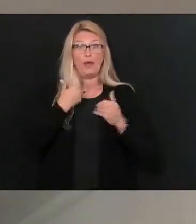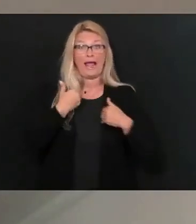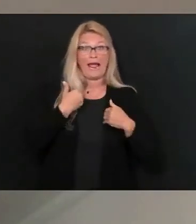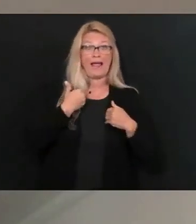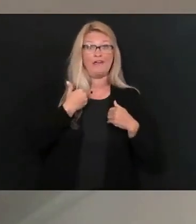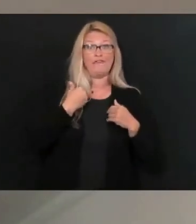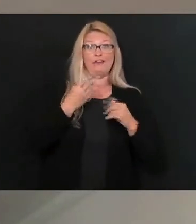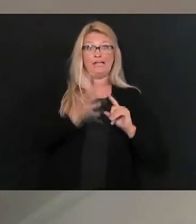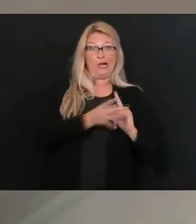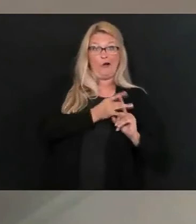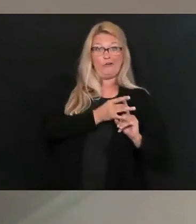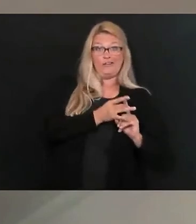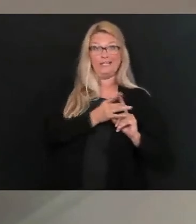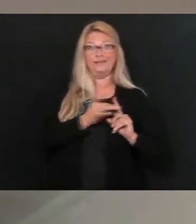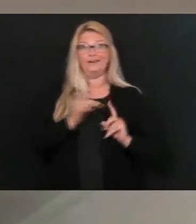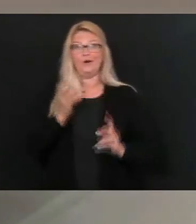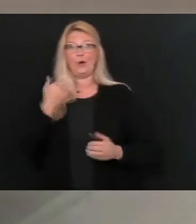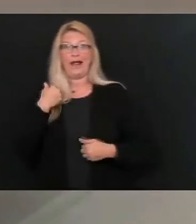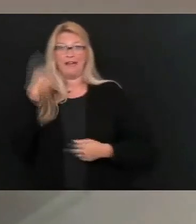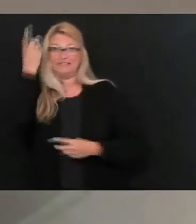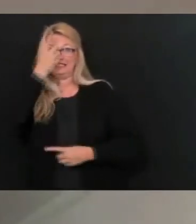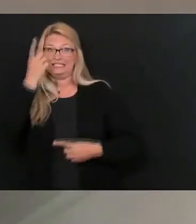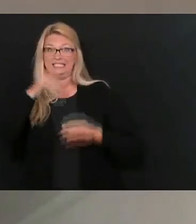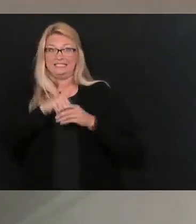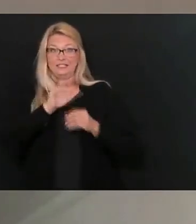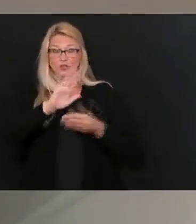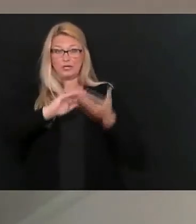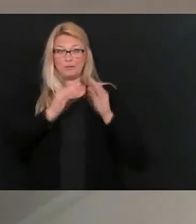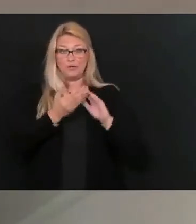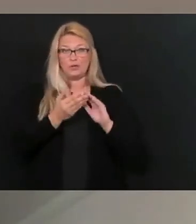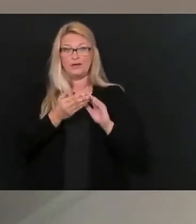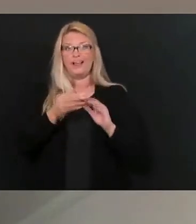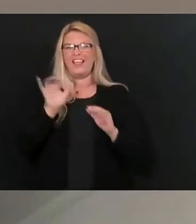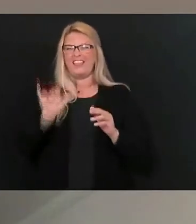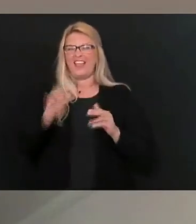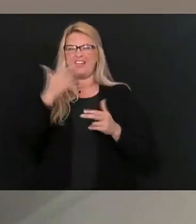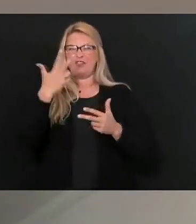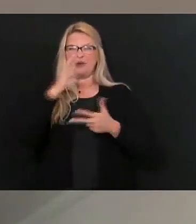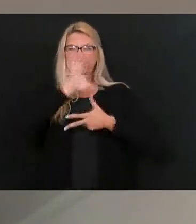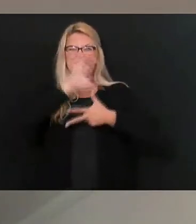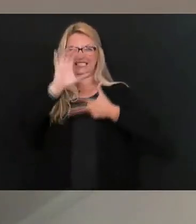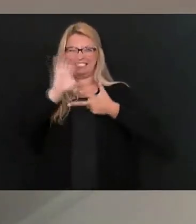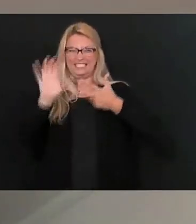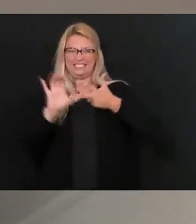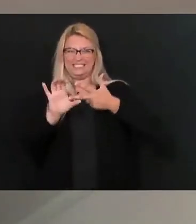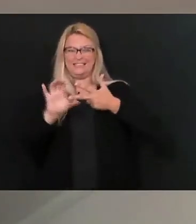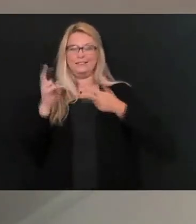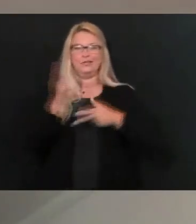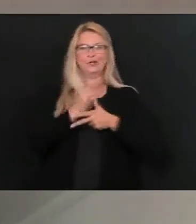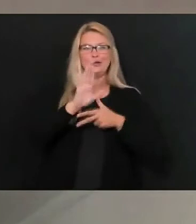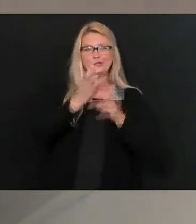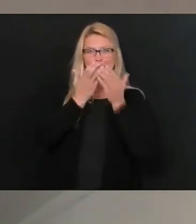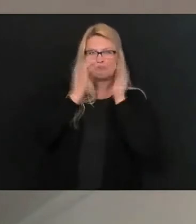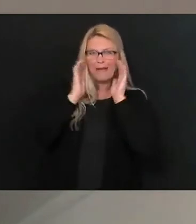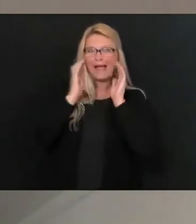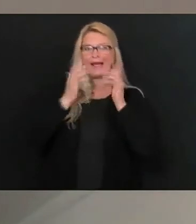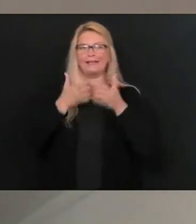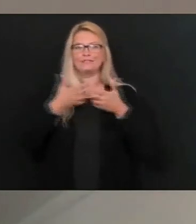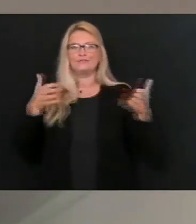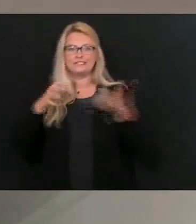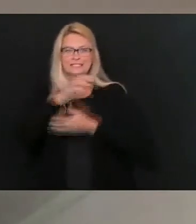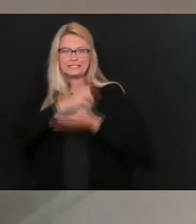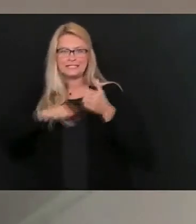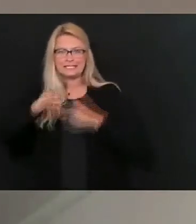virus in your community. And we talked about avoiding the 3 C's, and the governor's talked about wearing masks and physically distancing and washing